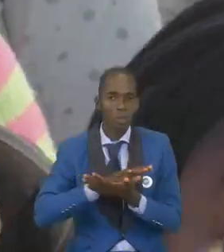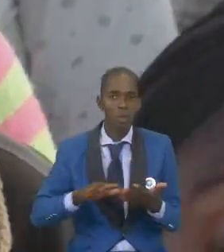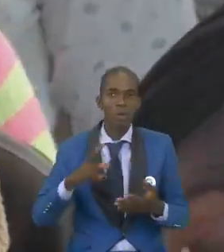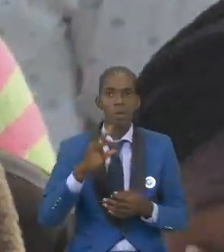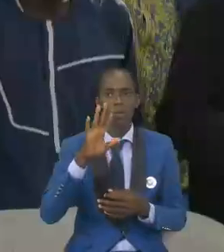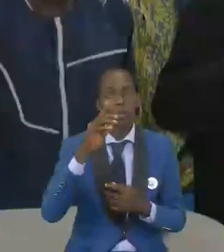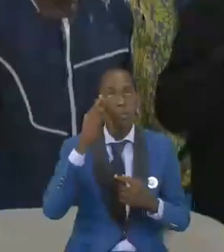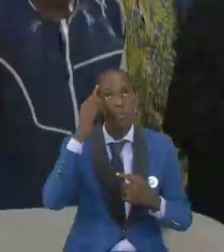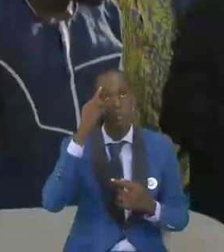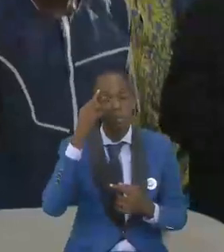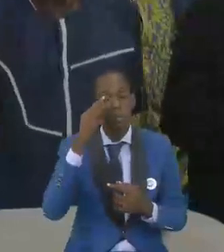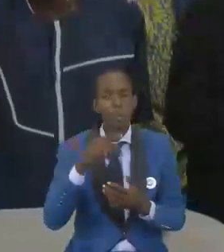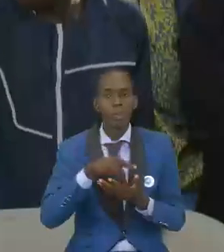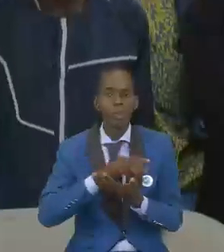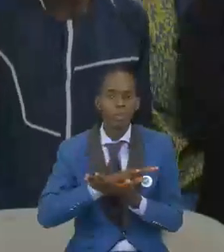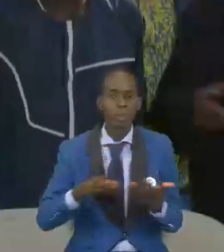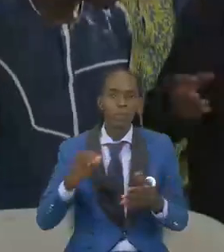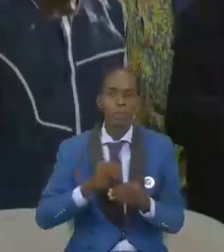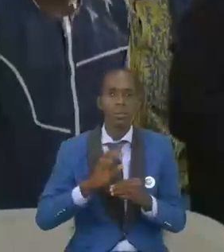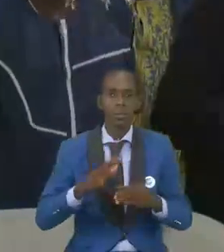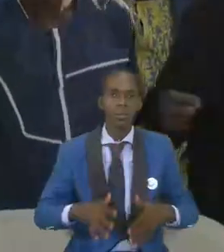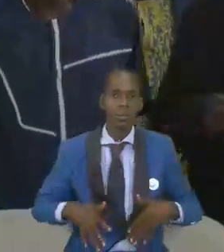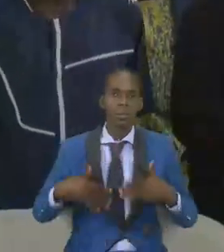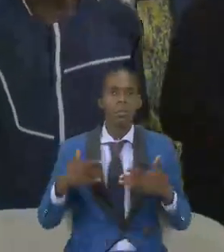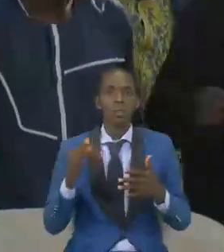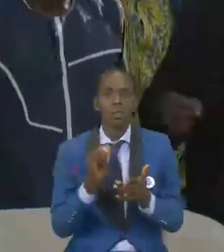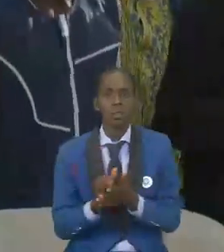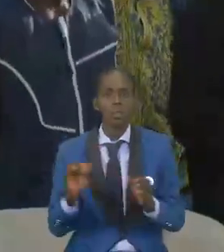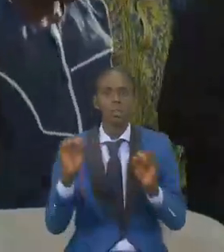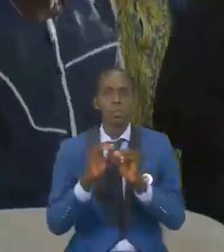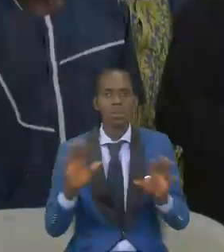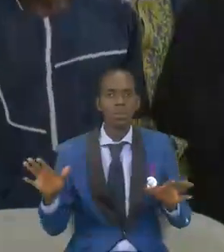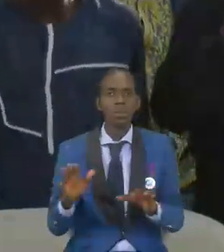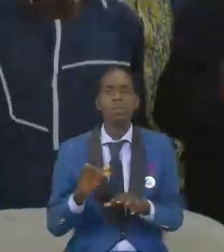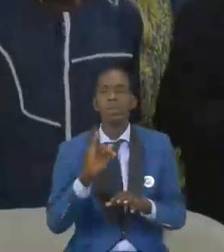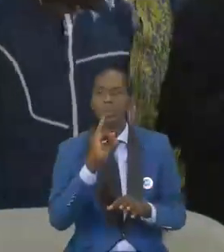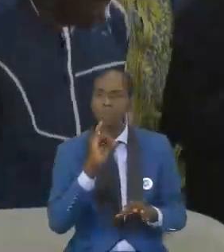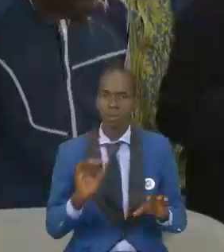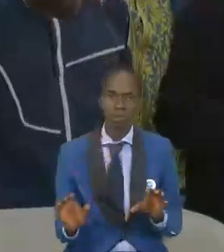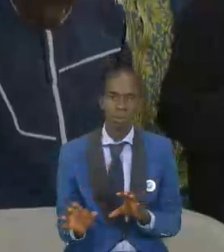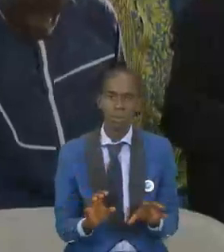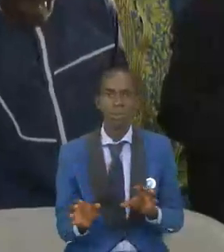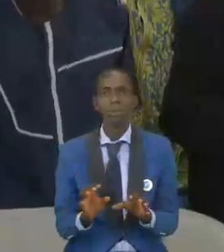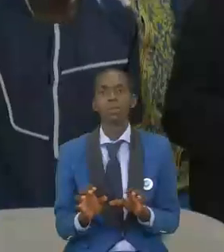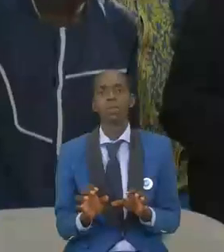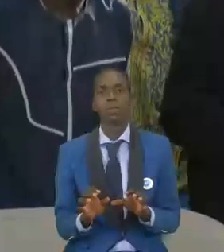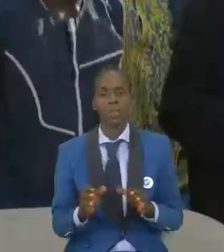thoughts. Purity in your life. That nothing is done,